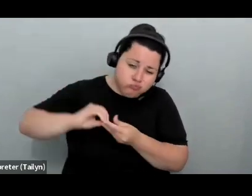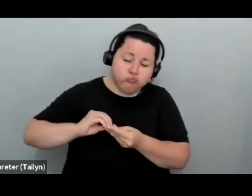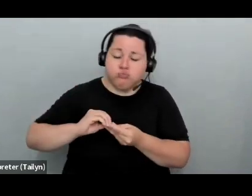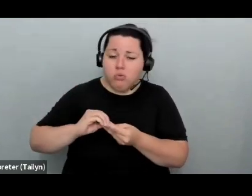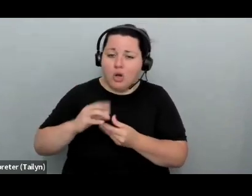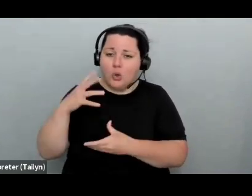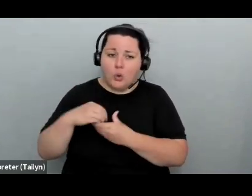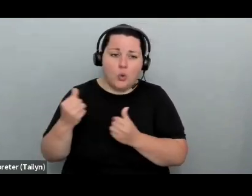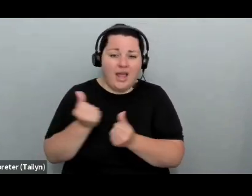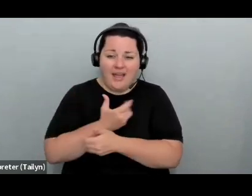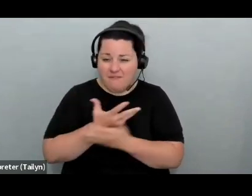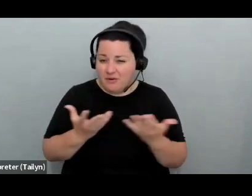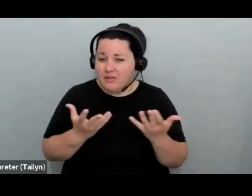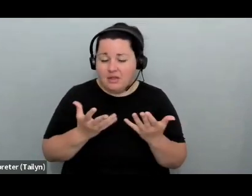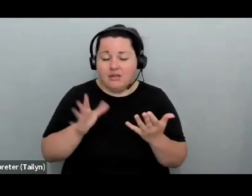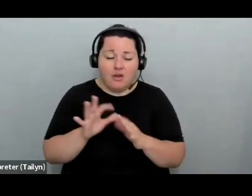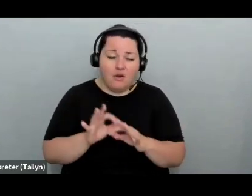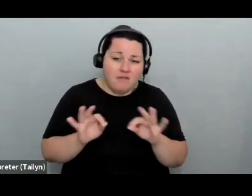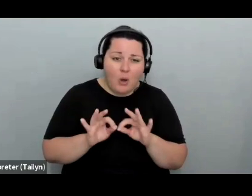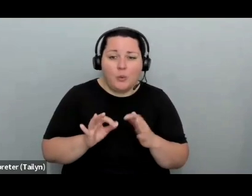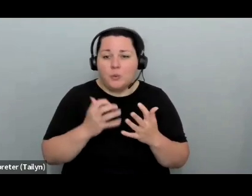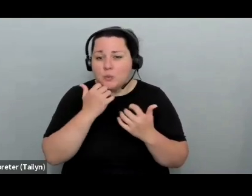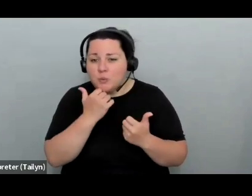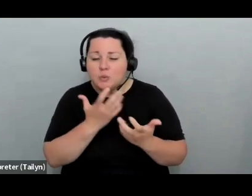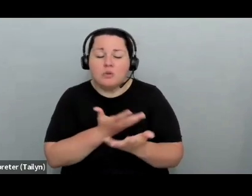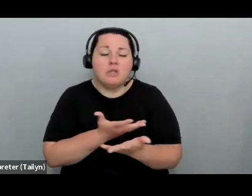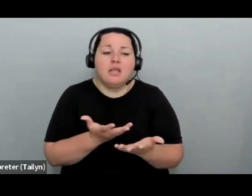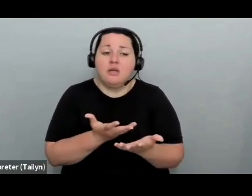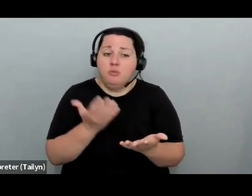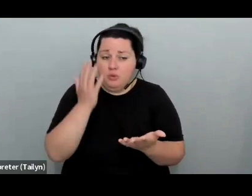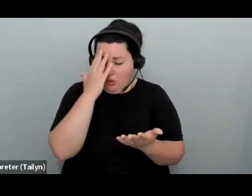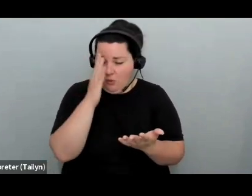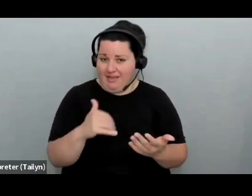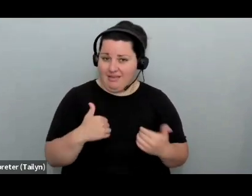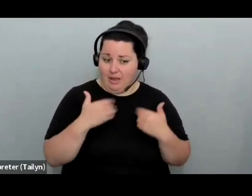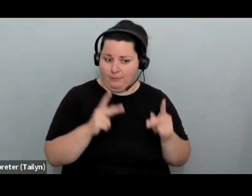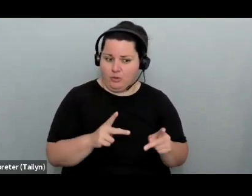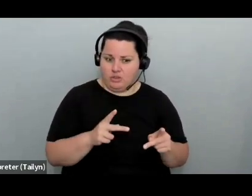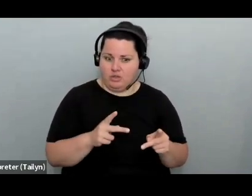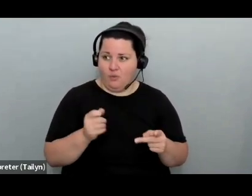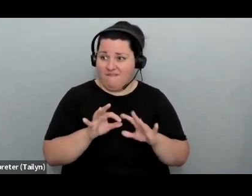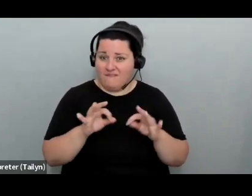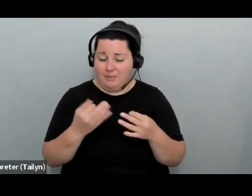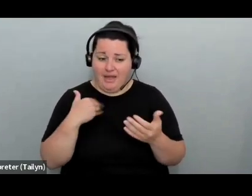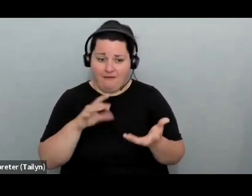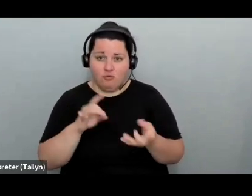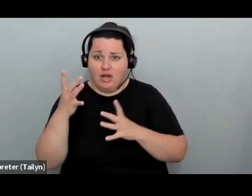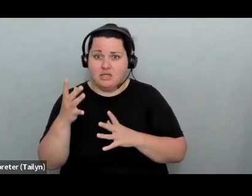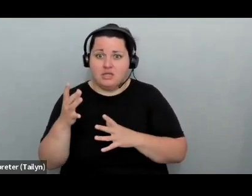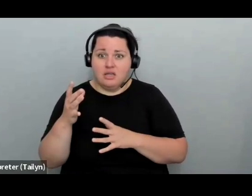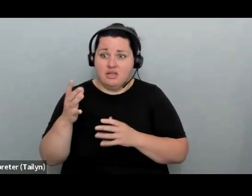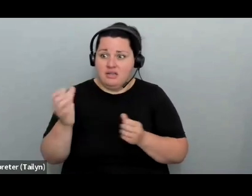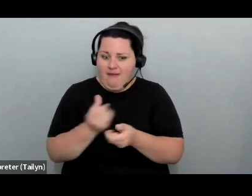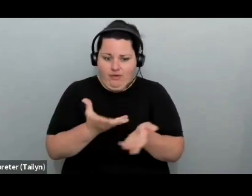of everything that's important to them, their values. Because what we know is that when a youth or a family is in crisis, all of that's going to be